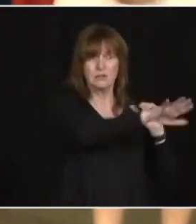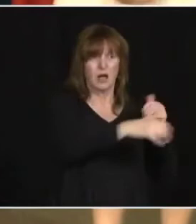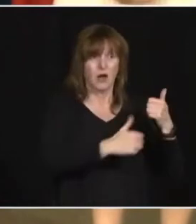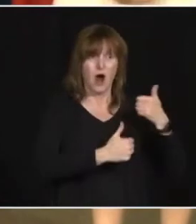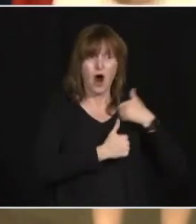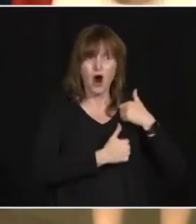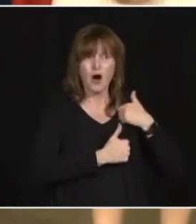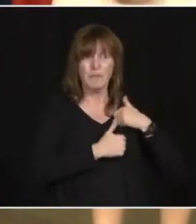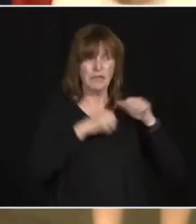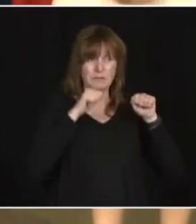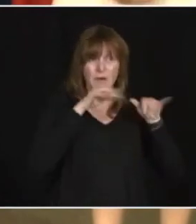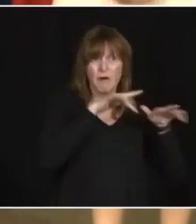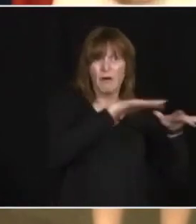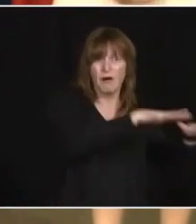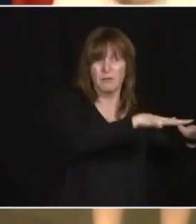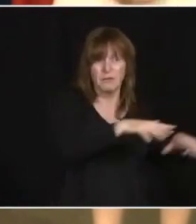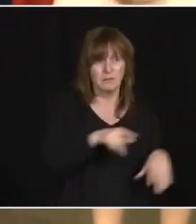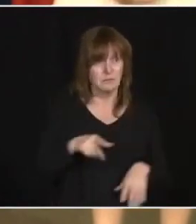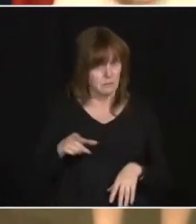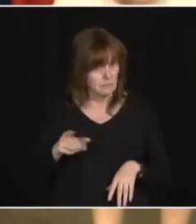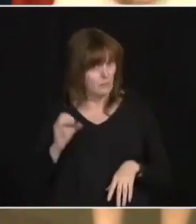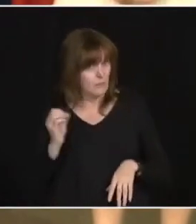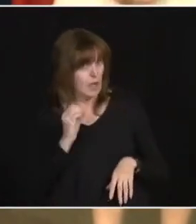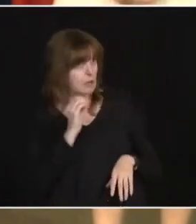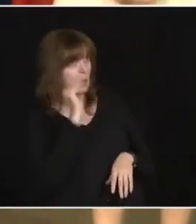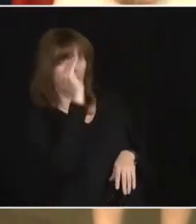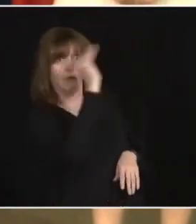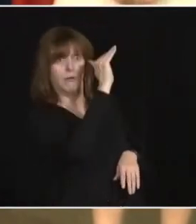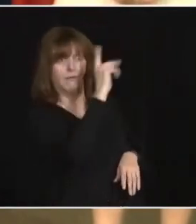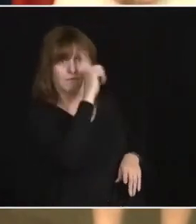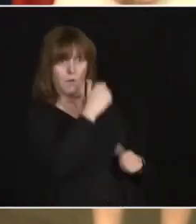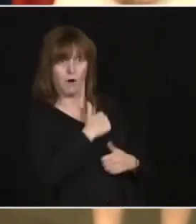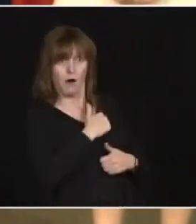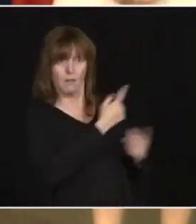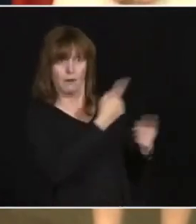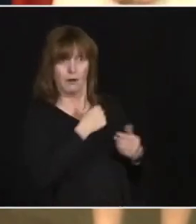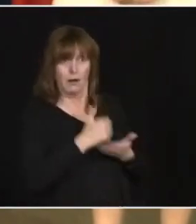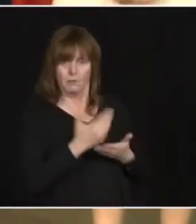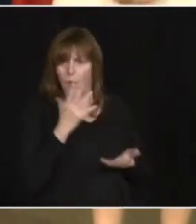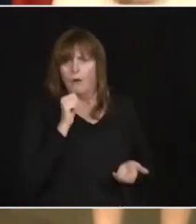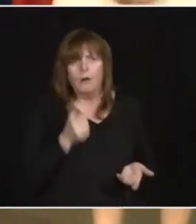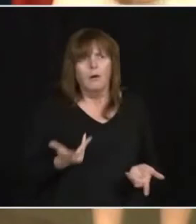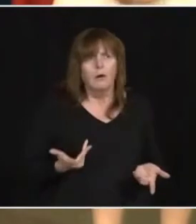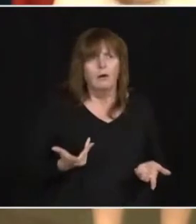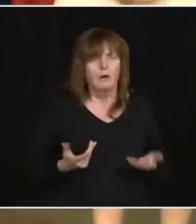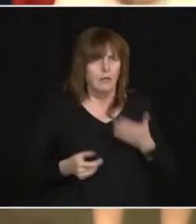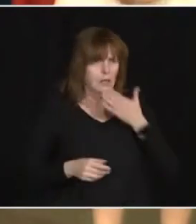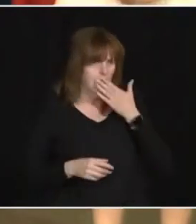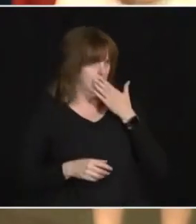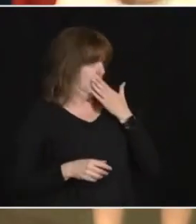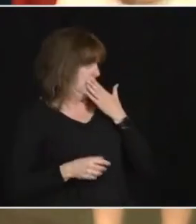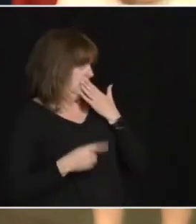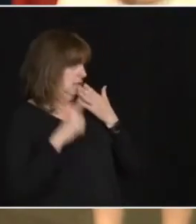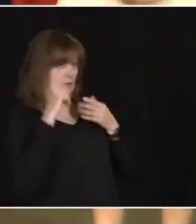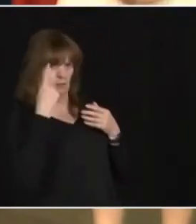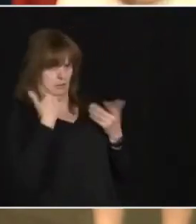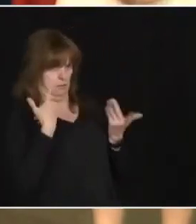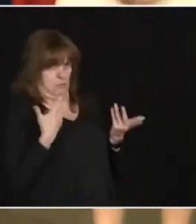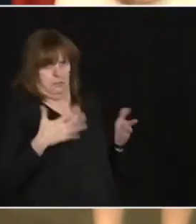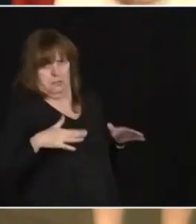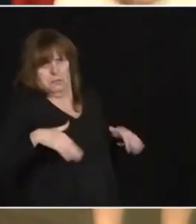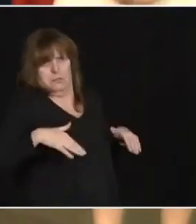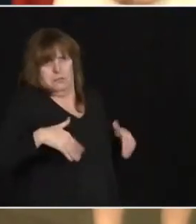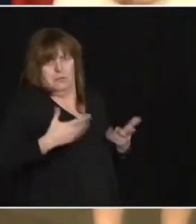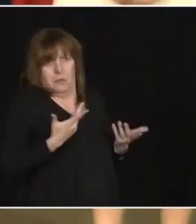help from the military, and if so, why not? Well, we haven't asked as of yet, but everything's on the table. We